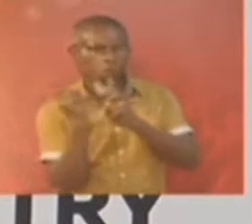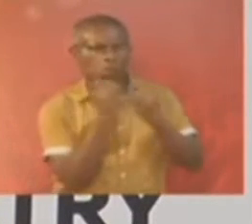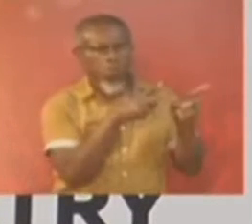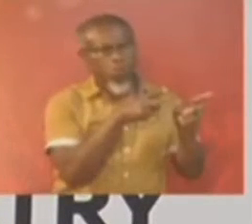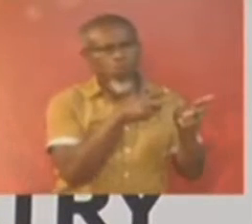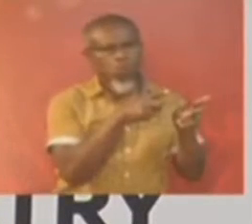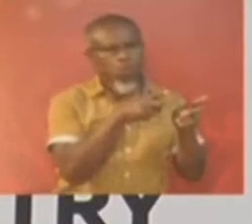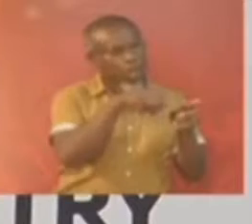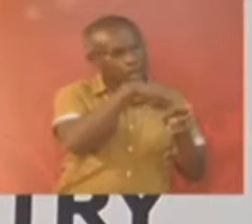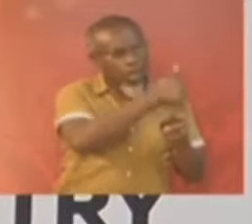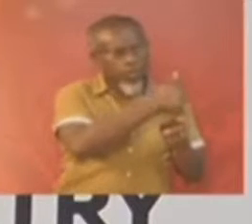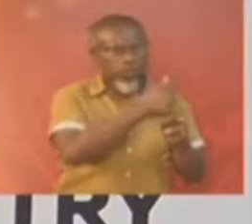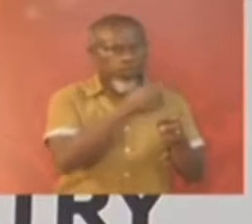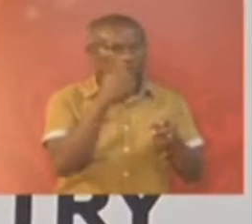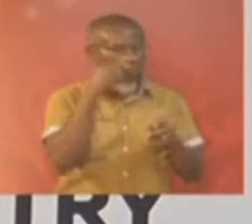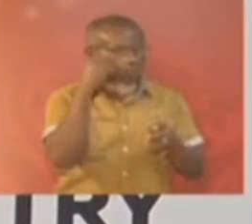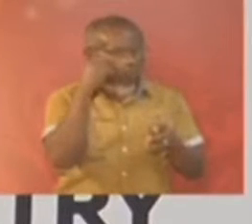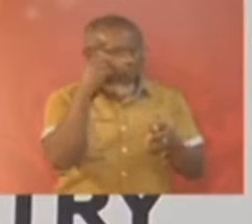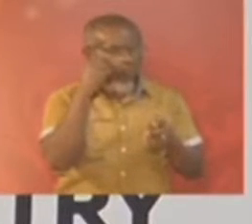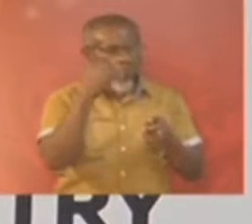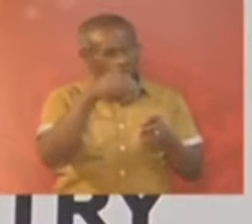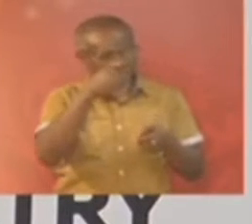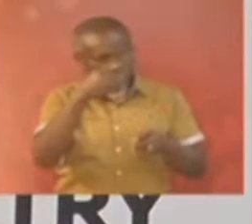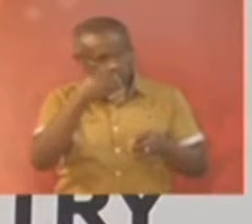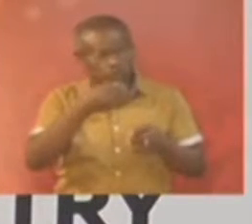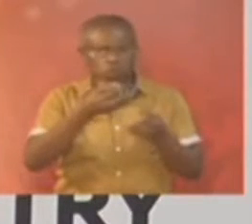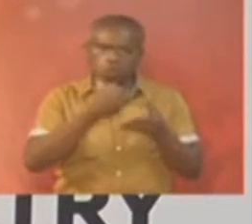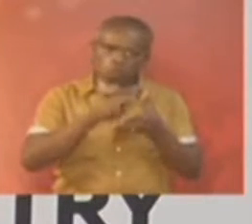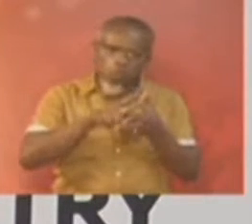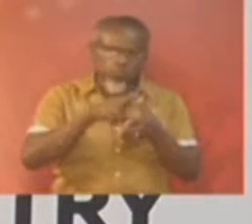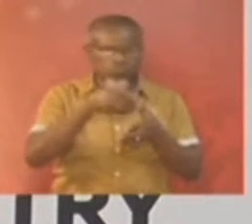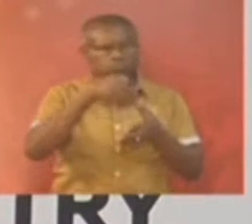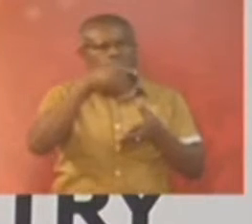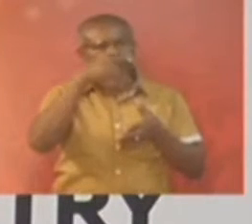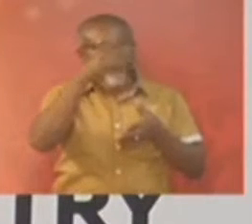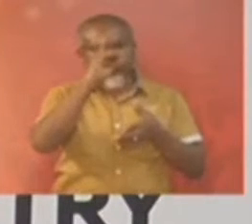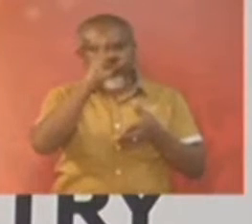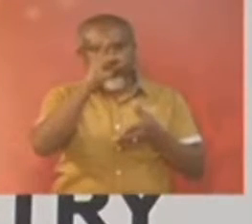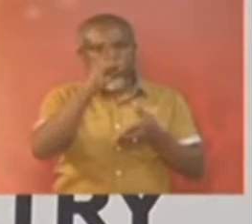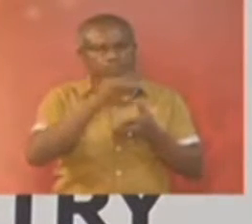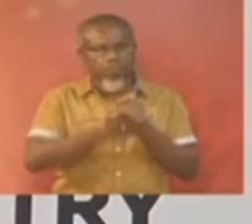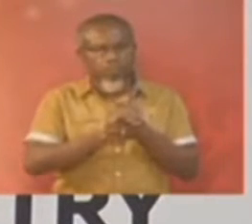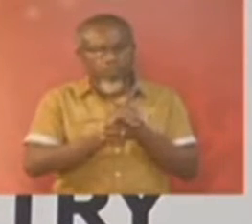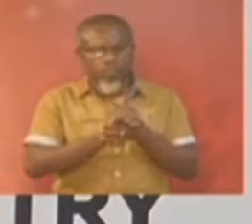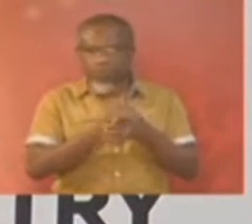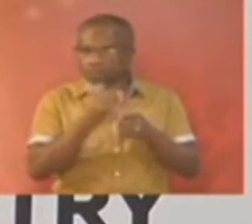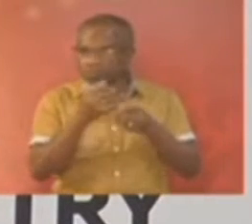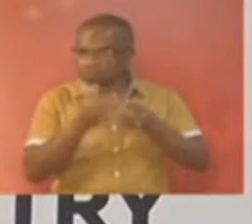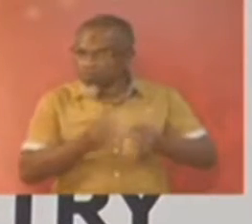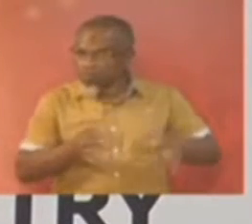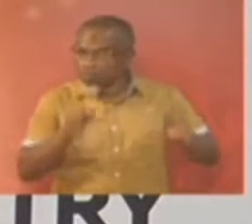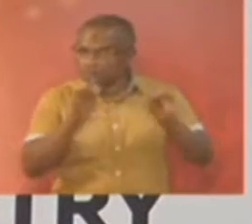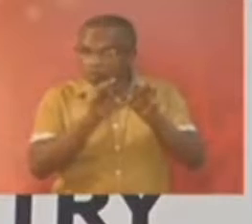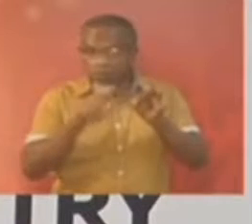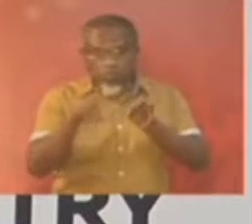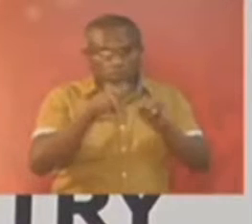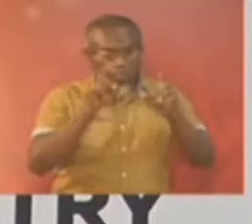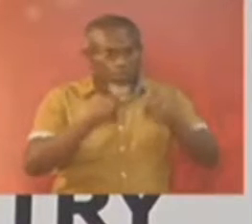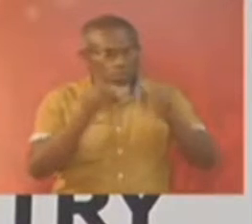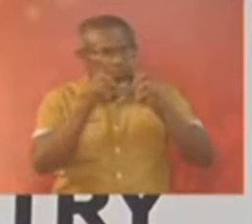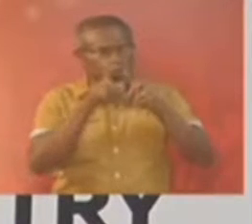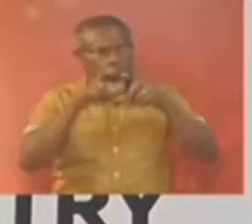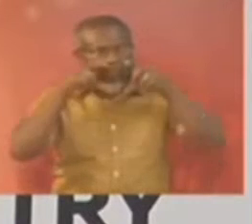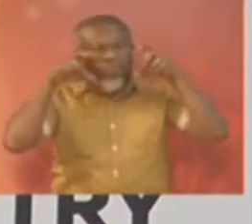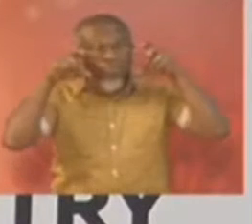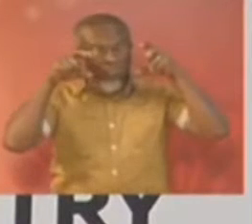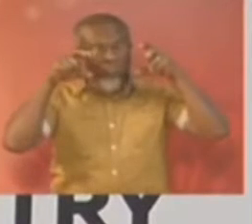have been dissuading persons from doing, because mask wearing has proven to be across the world a very effective public health measure to decrease